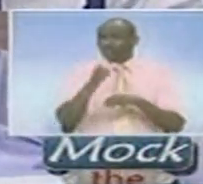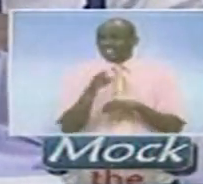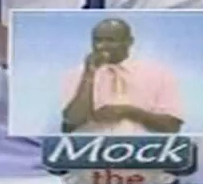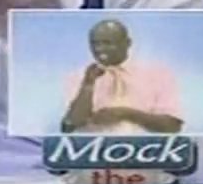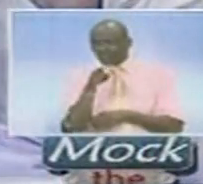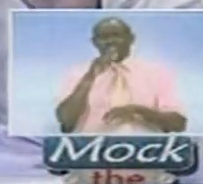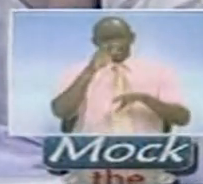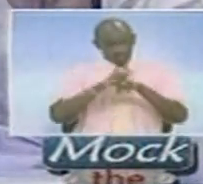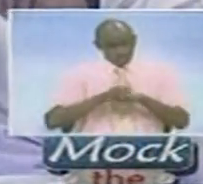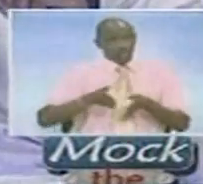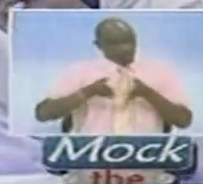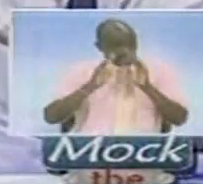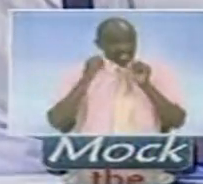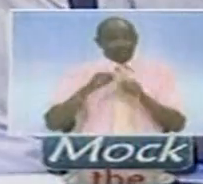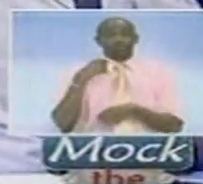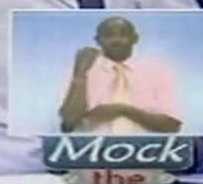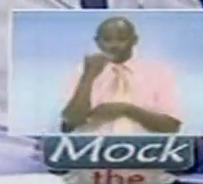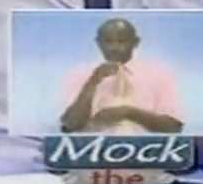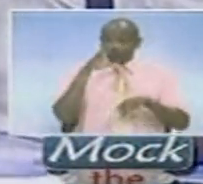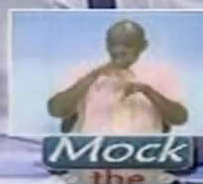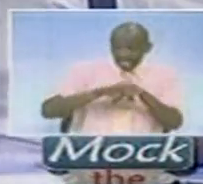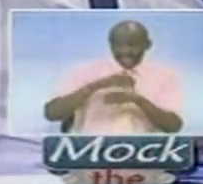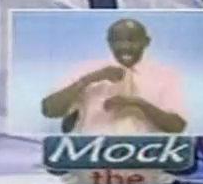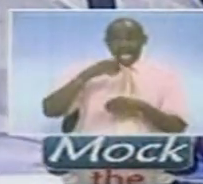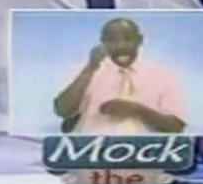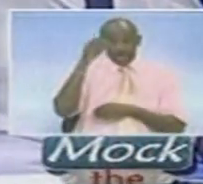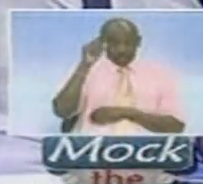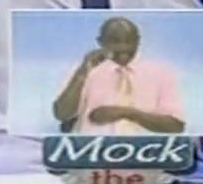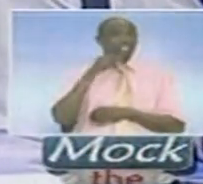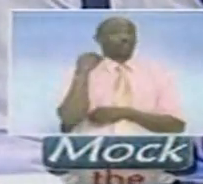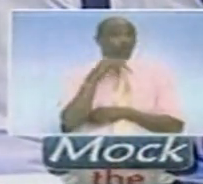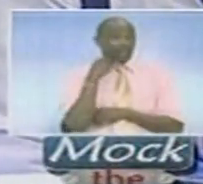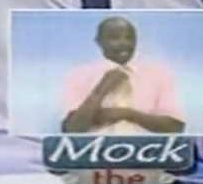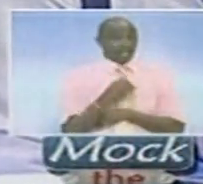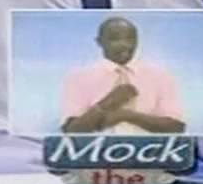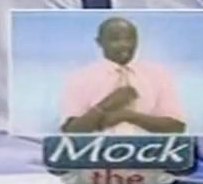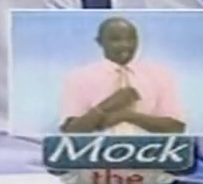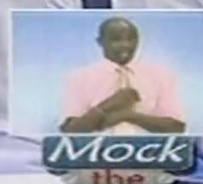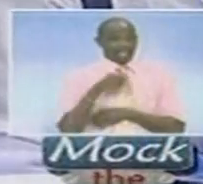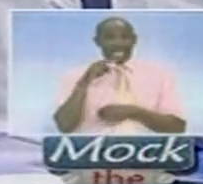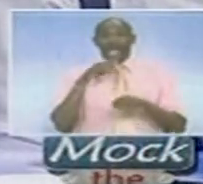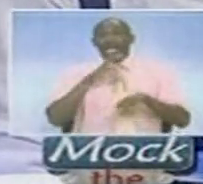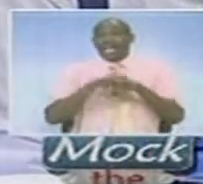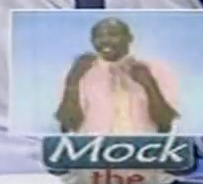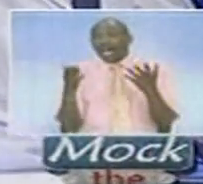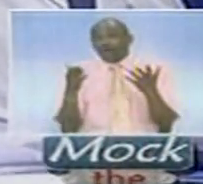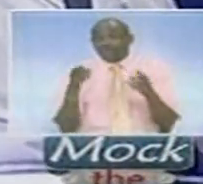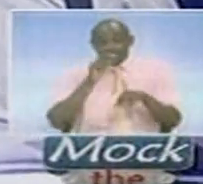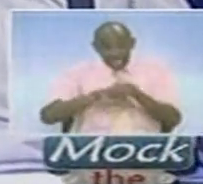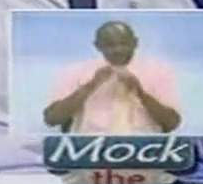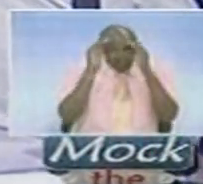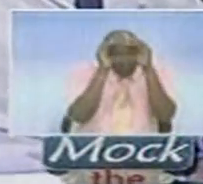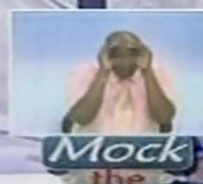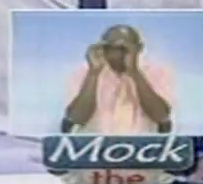was a very good move if we were to ever catch the Anglo-leasing thieves. Well, here are the results of that ban. After peeping